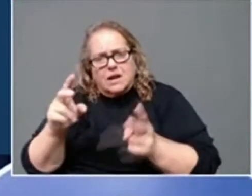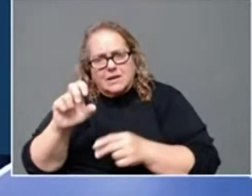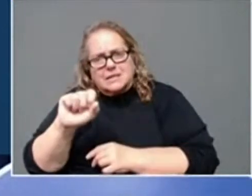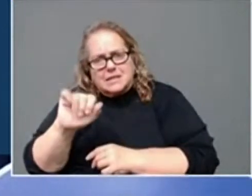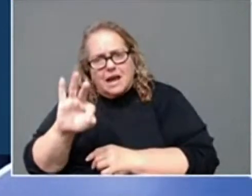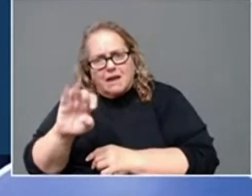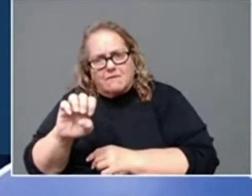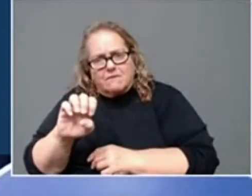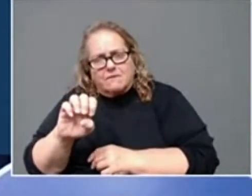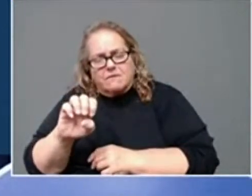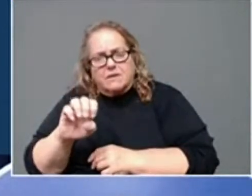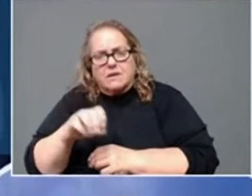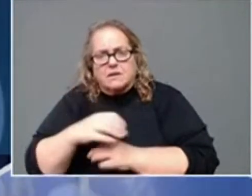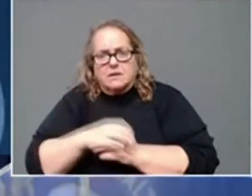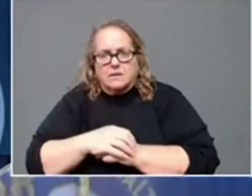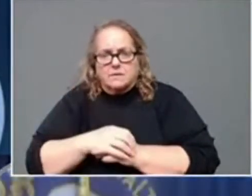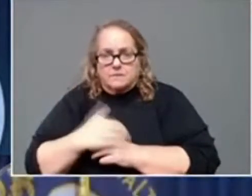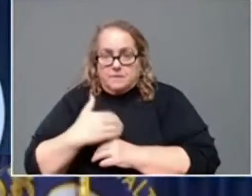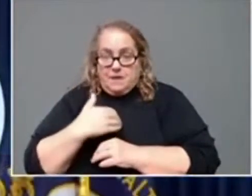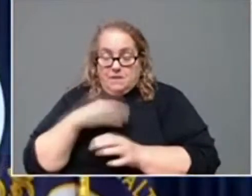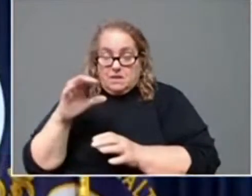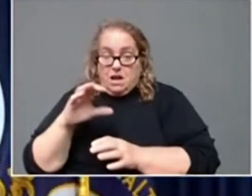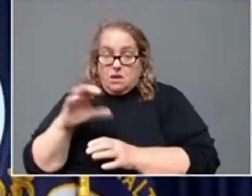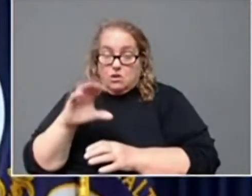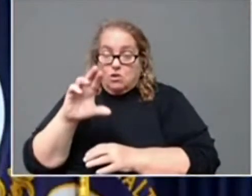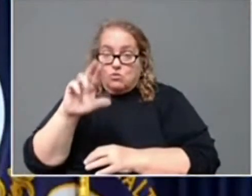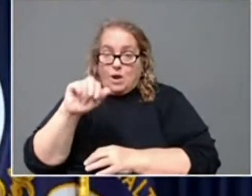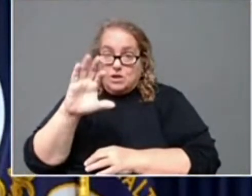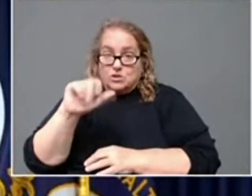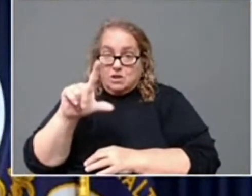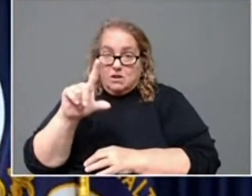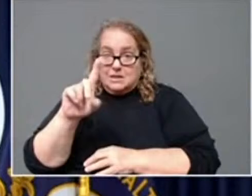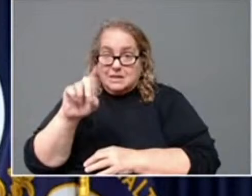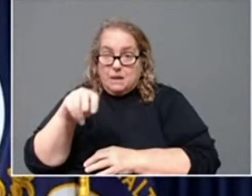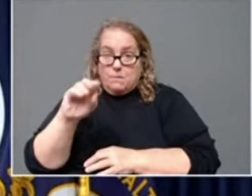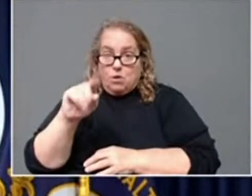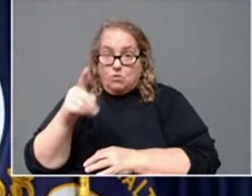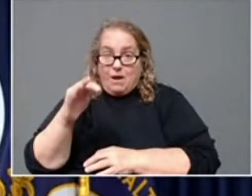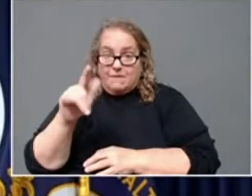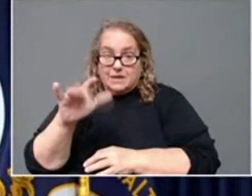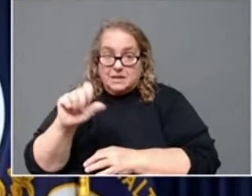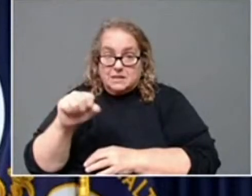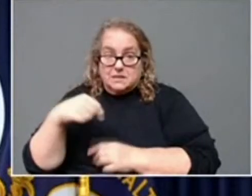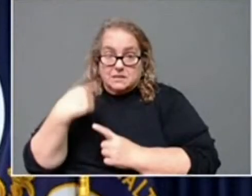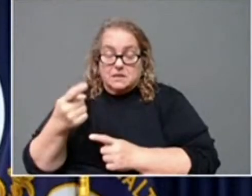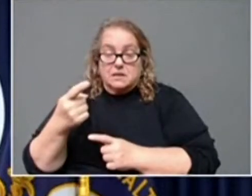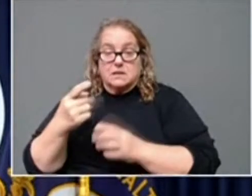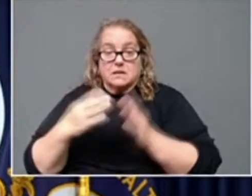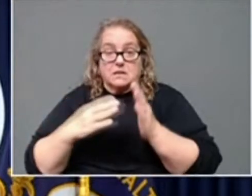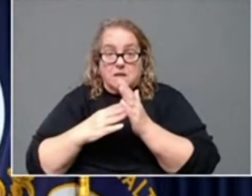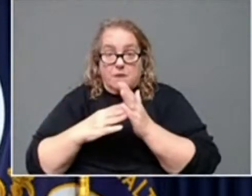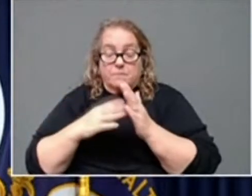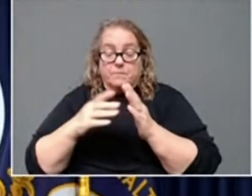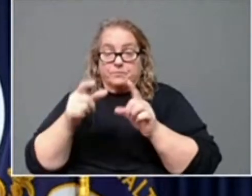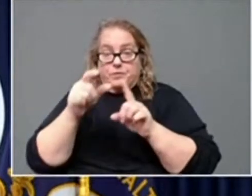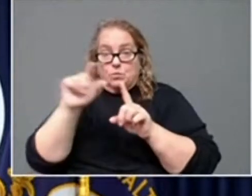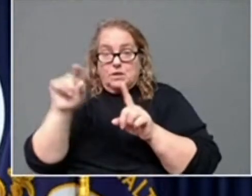done the racial demographics in a while. Top lines is it breaks down to